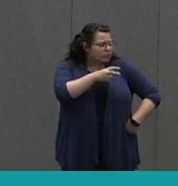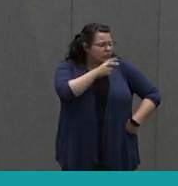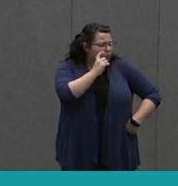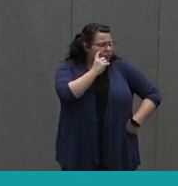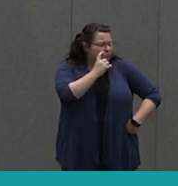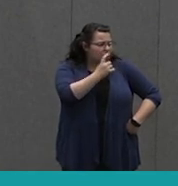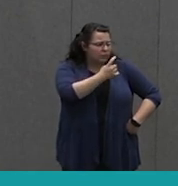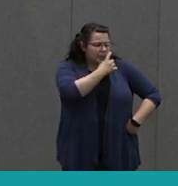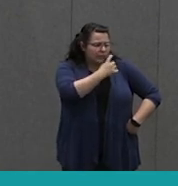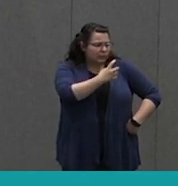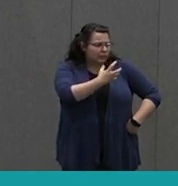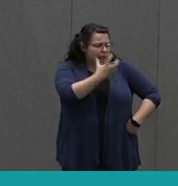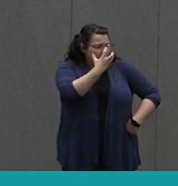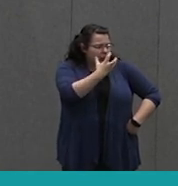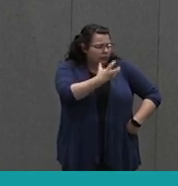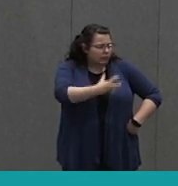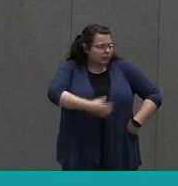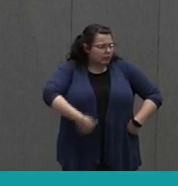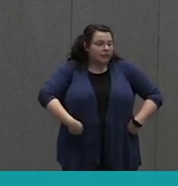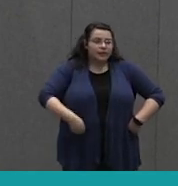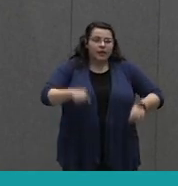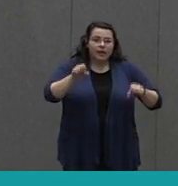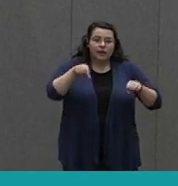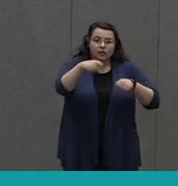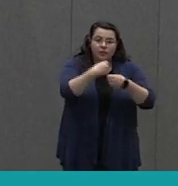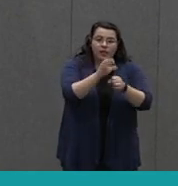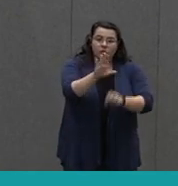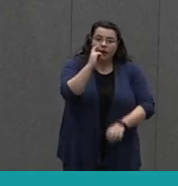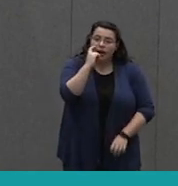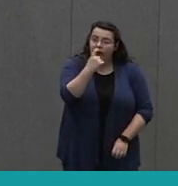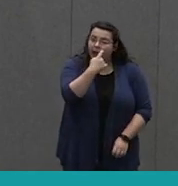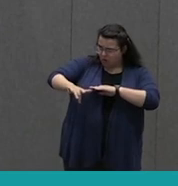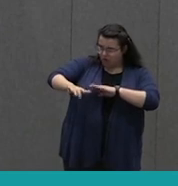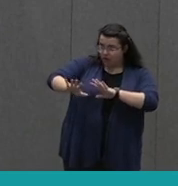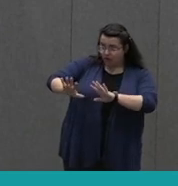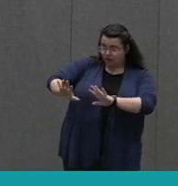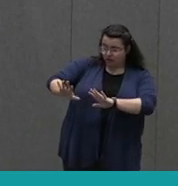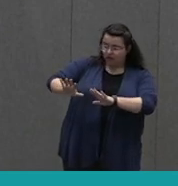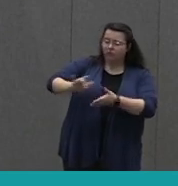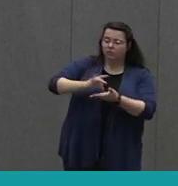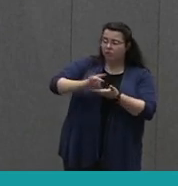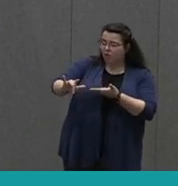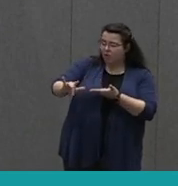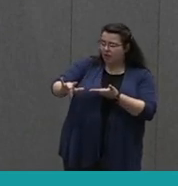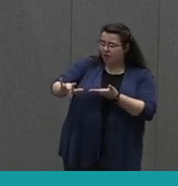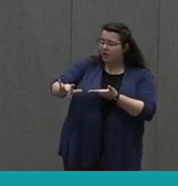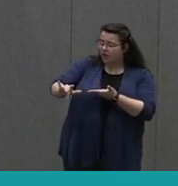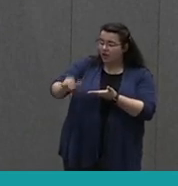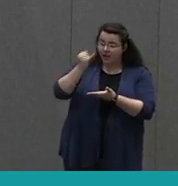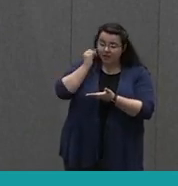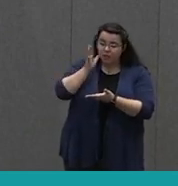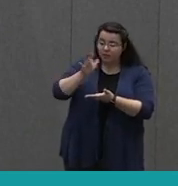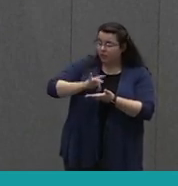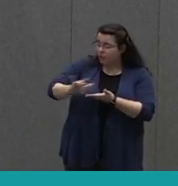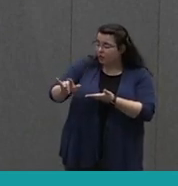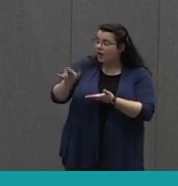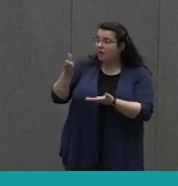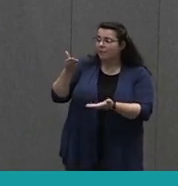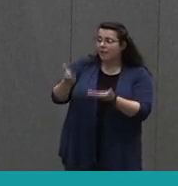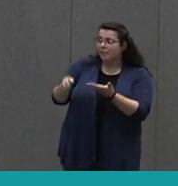angry eyes. Can you make your eyes look angry eyes? Can you make your face look